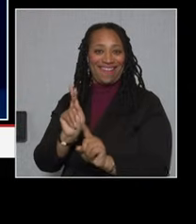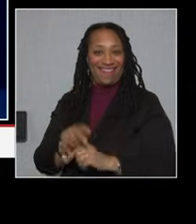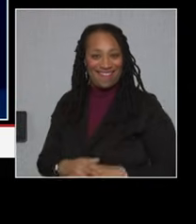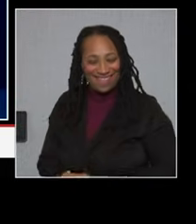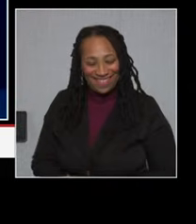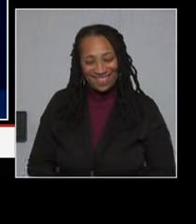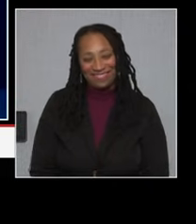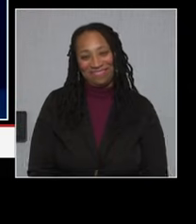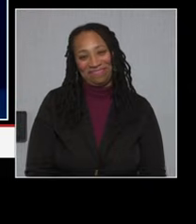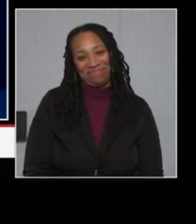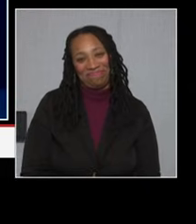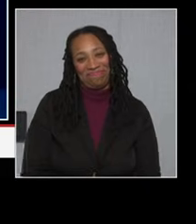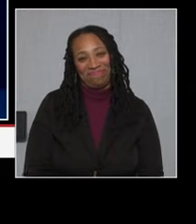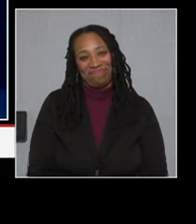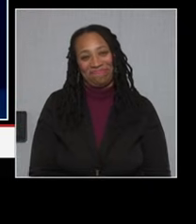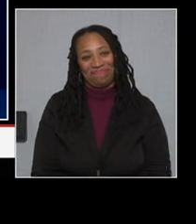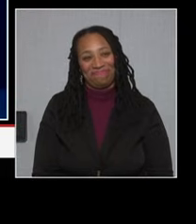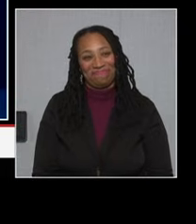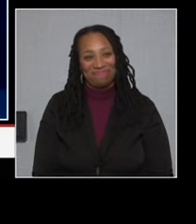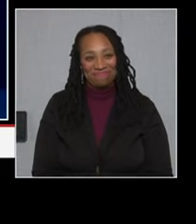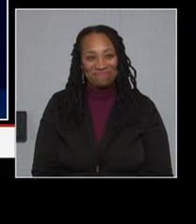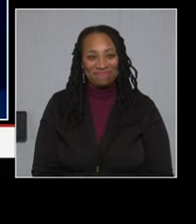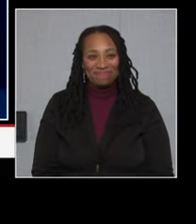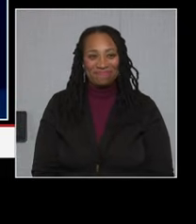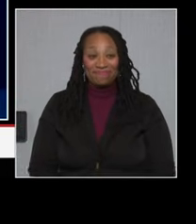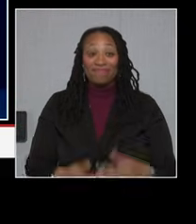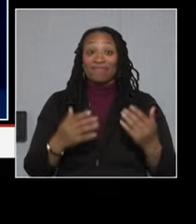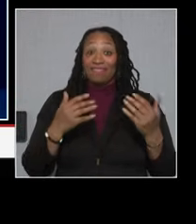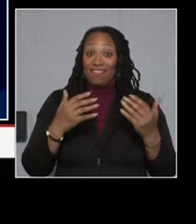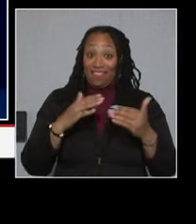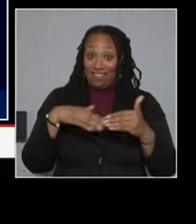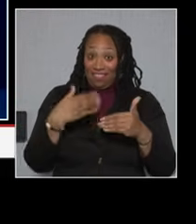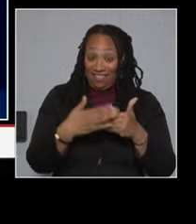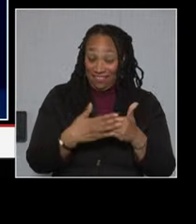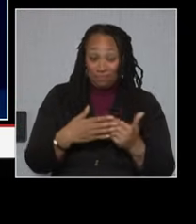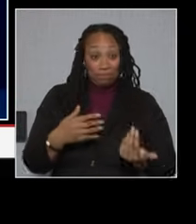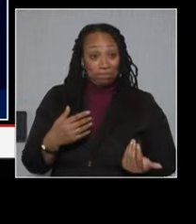increase in proficiency rates